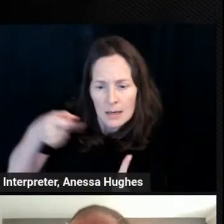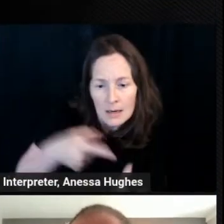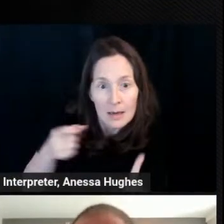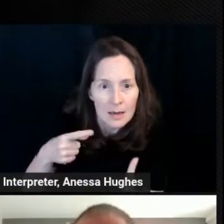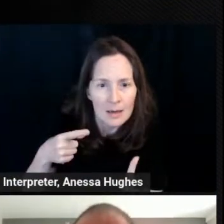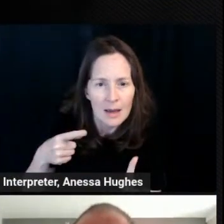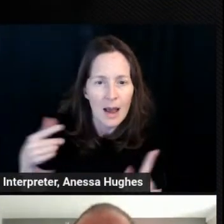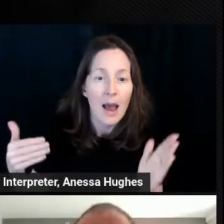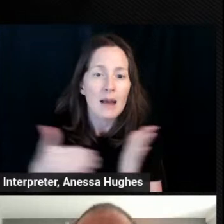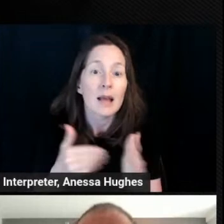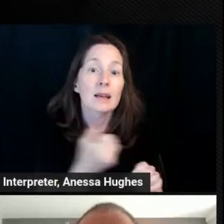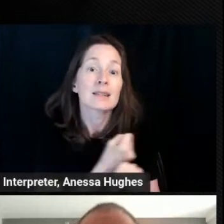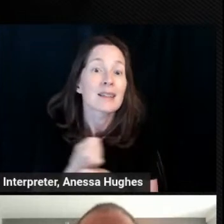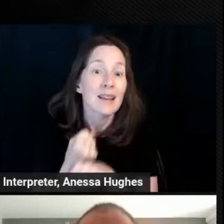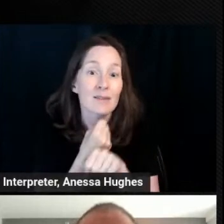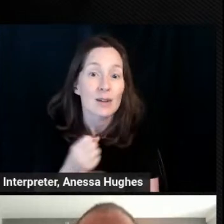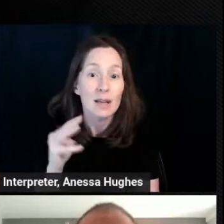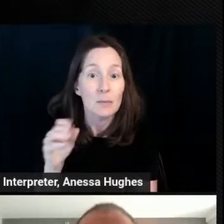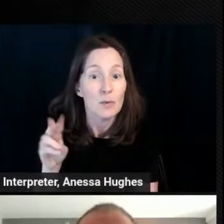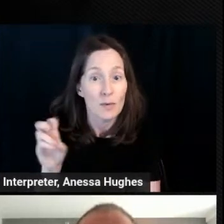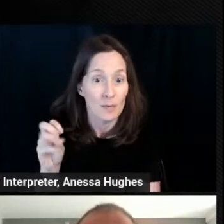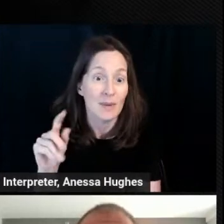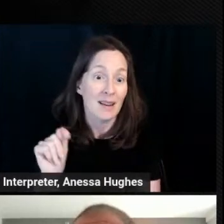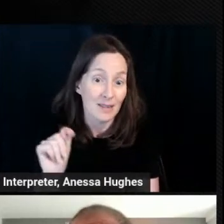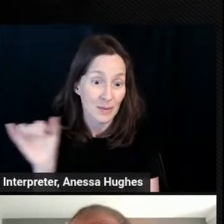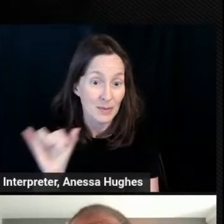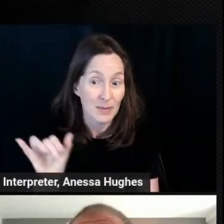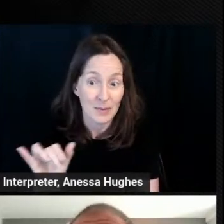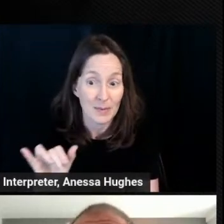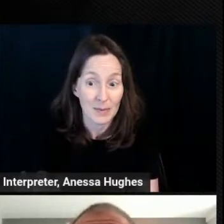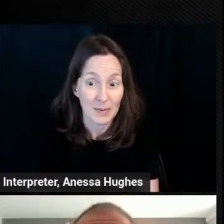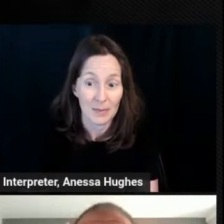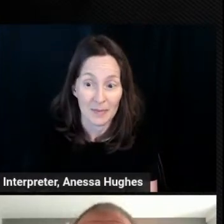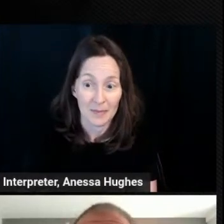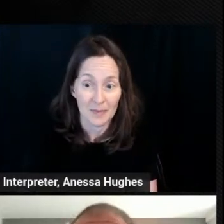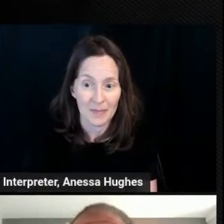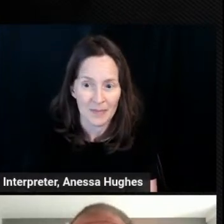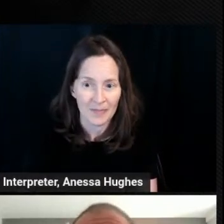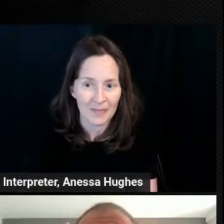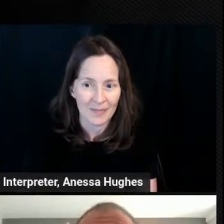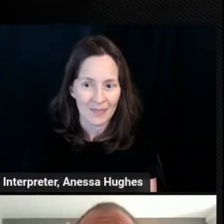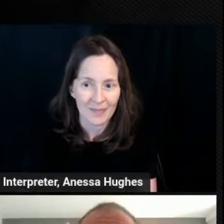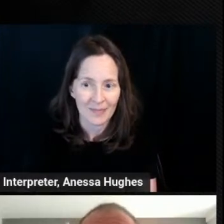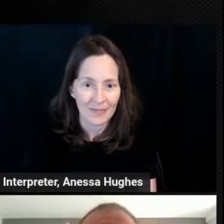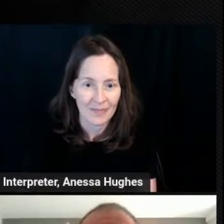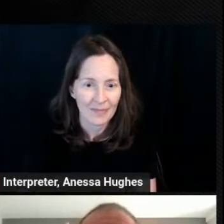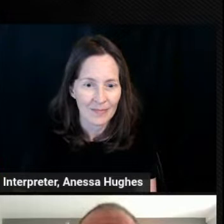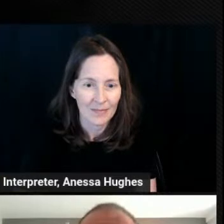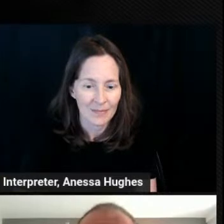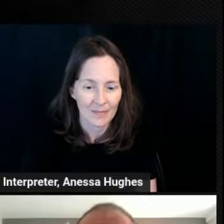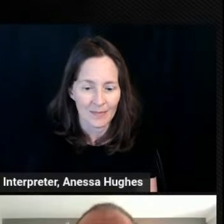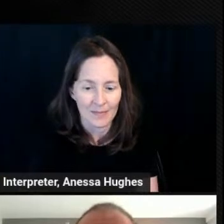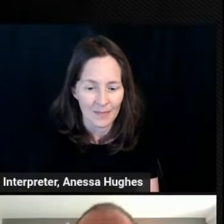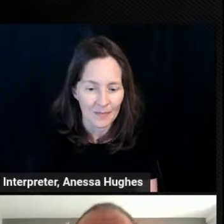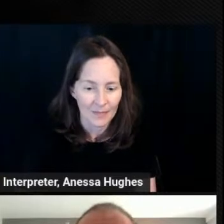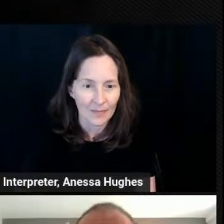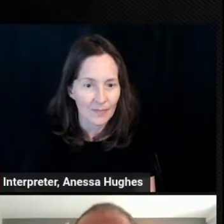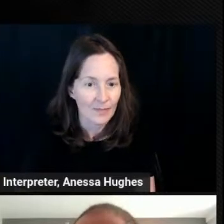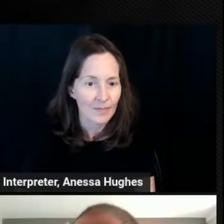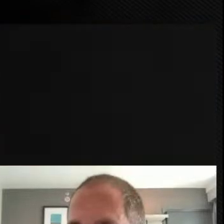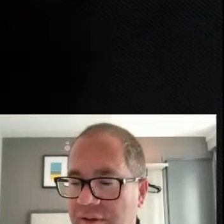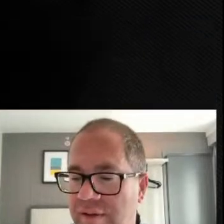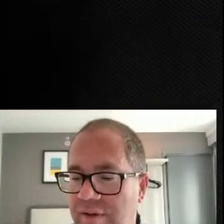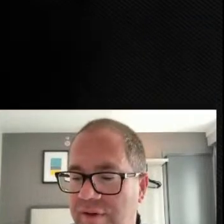would encourage white abolitionists, like the 2 white women who wrote this children's anti-slavery